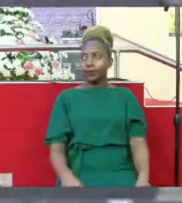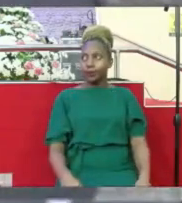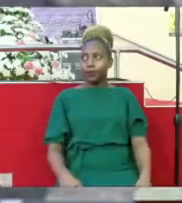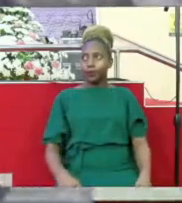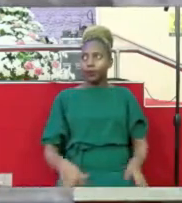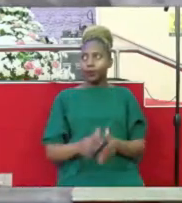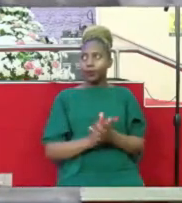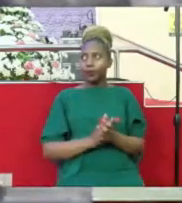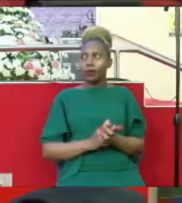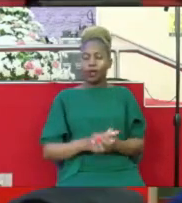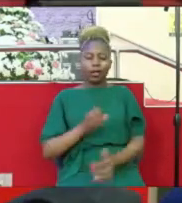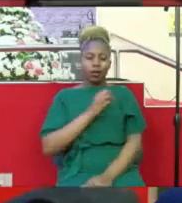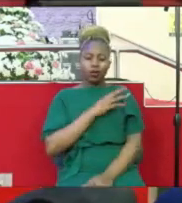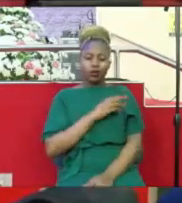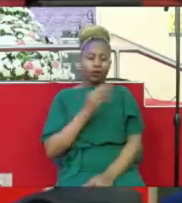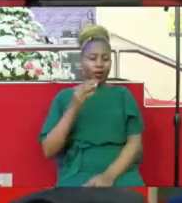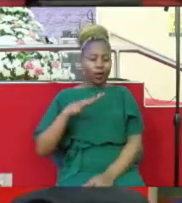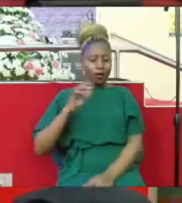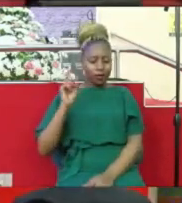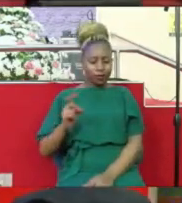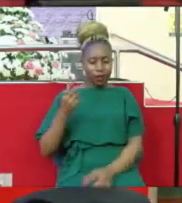Anxiety must go.